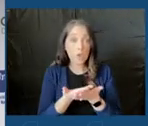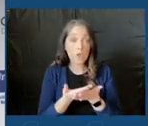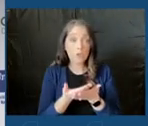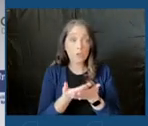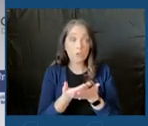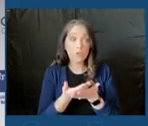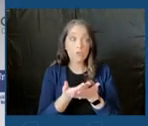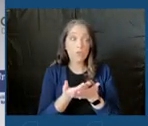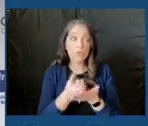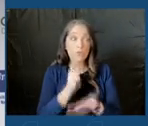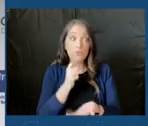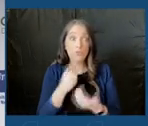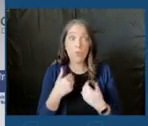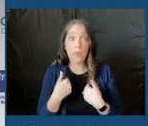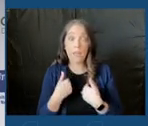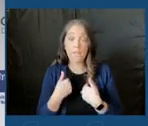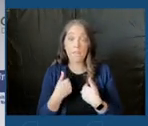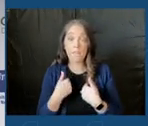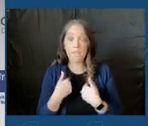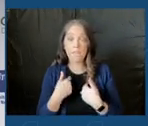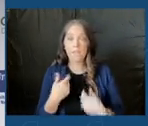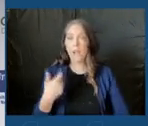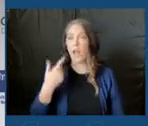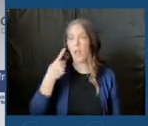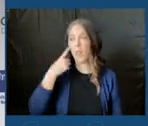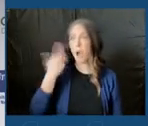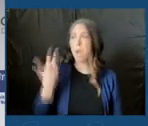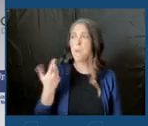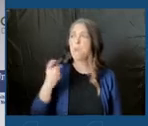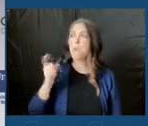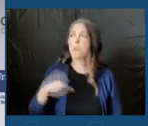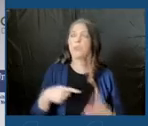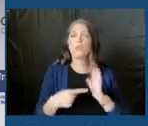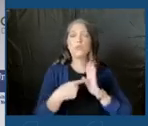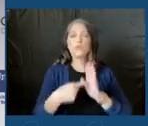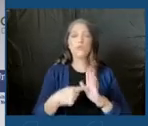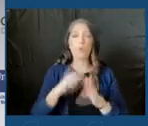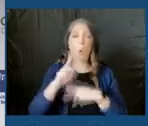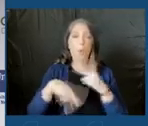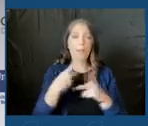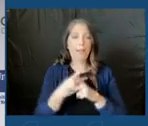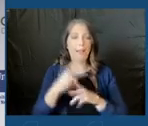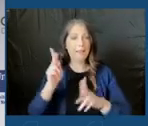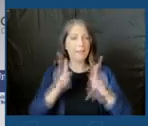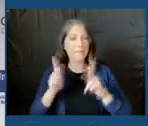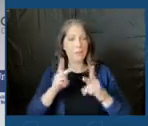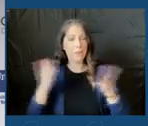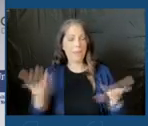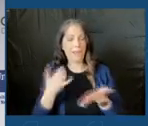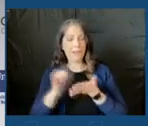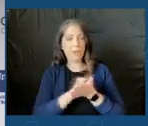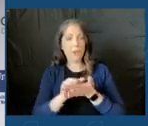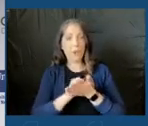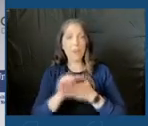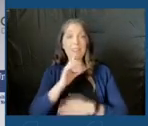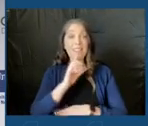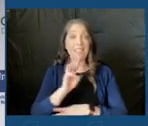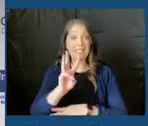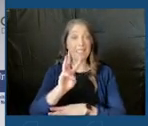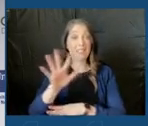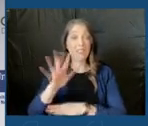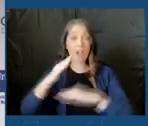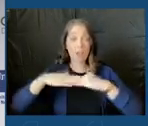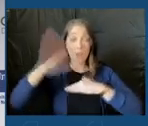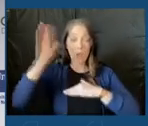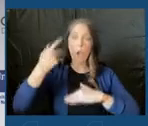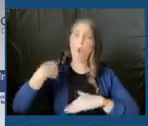And I said, why don't we show what kind of people we are here in the state of New York? Over the age of 65, we'll pick up that tab